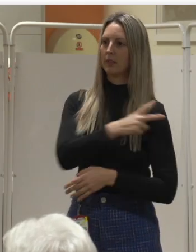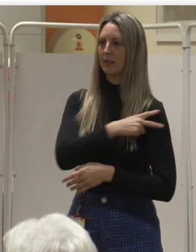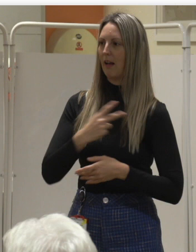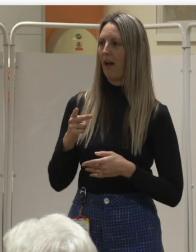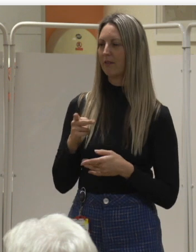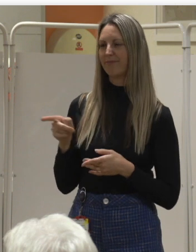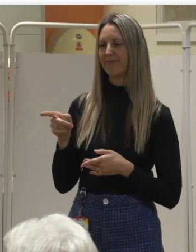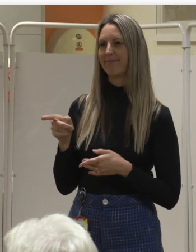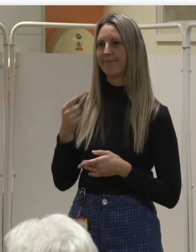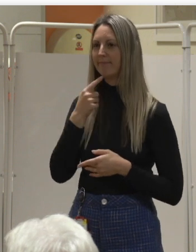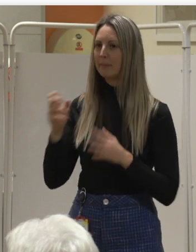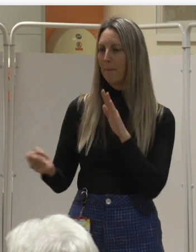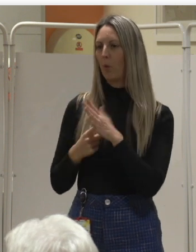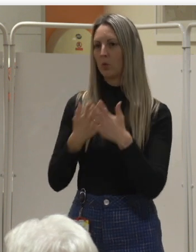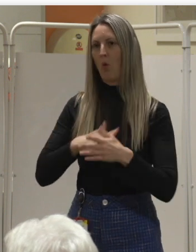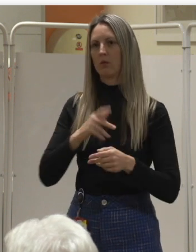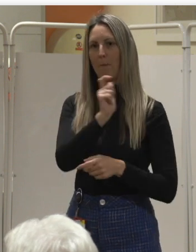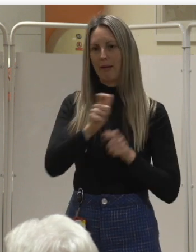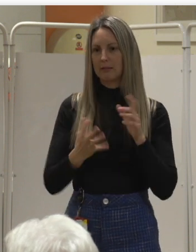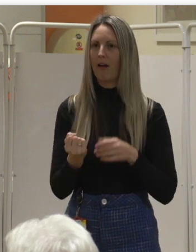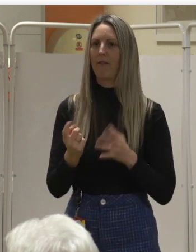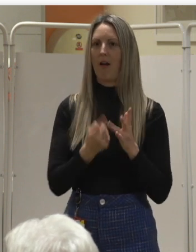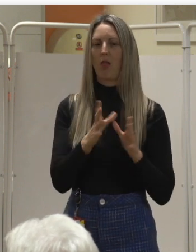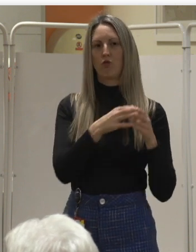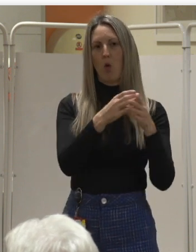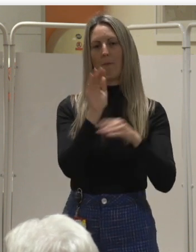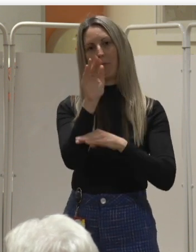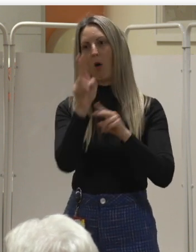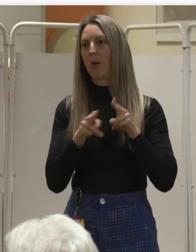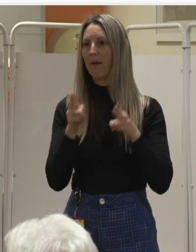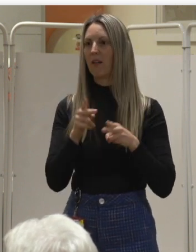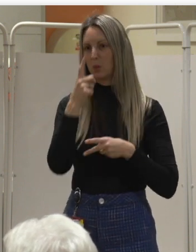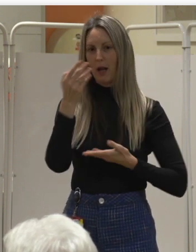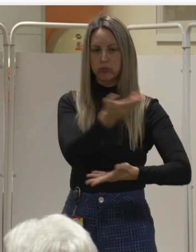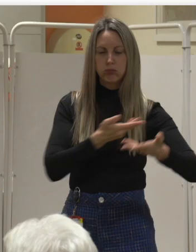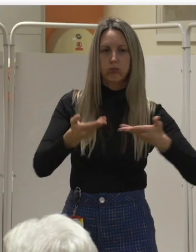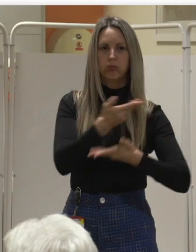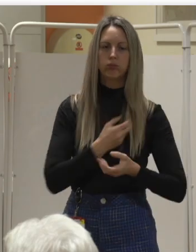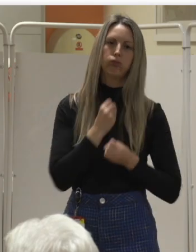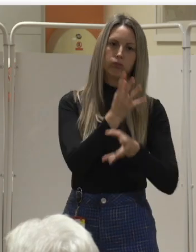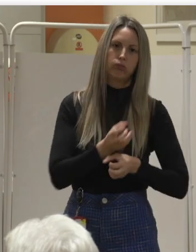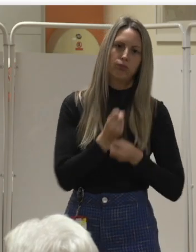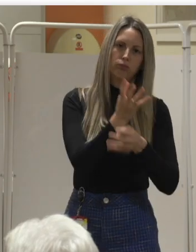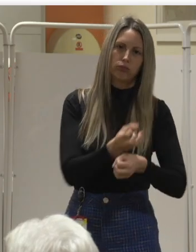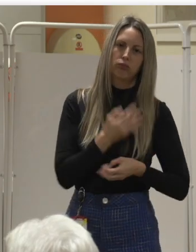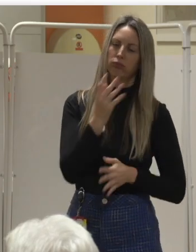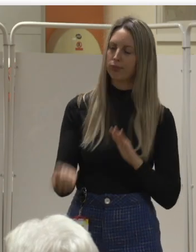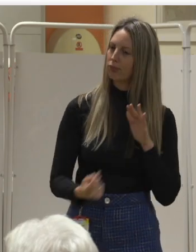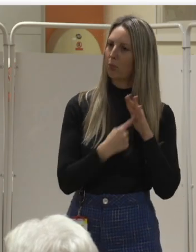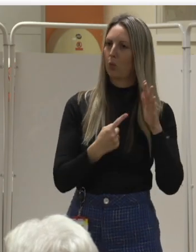patient groups where they can meet outside of the hospital, to share experiences, to have talks